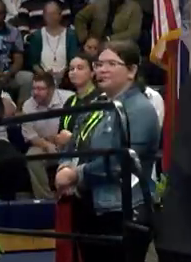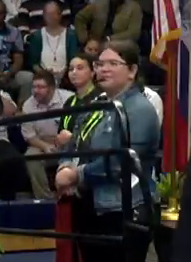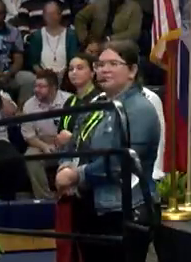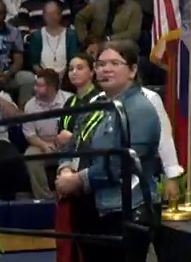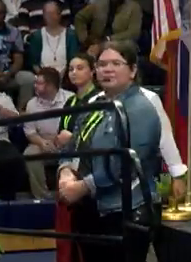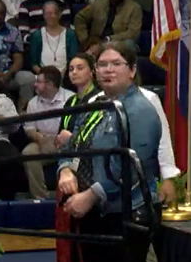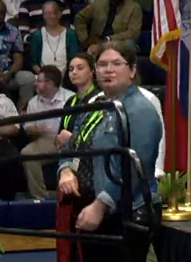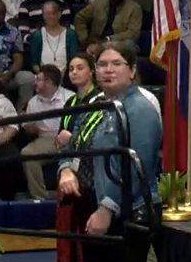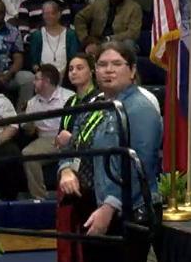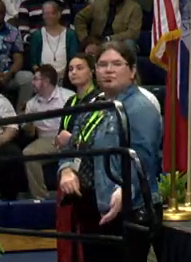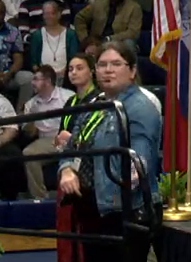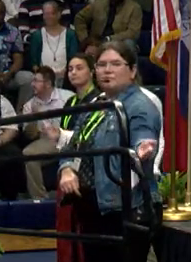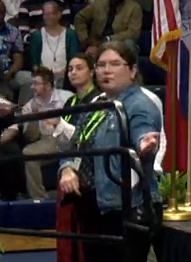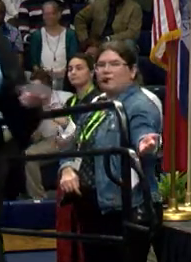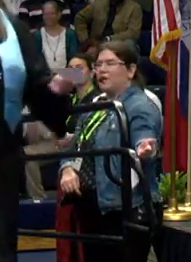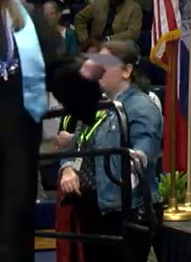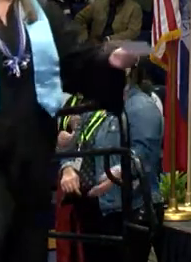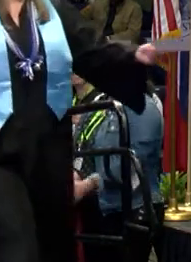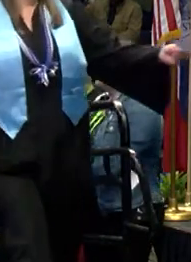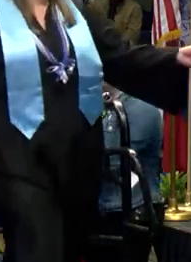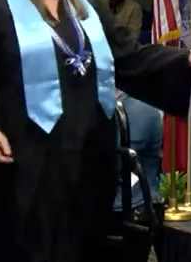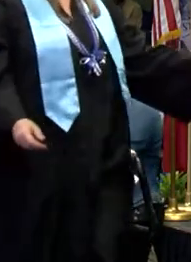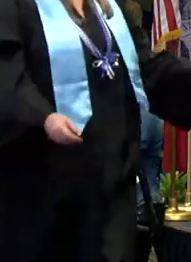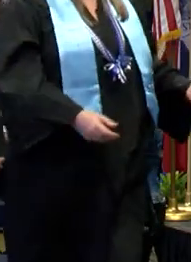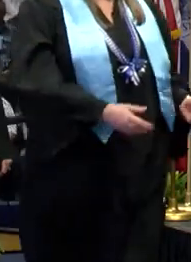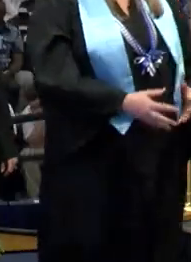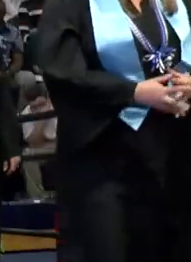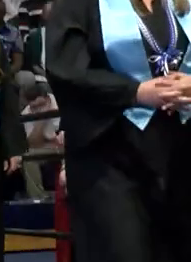Sylvia Marcial.